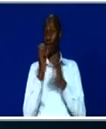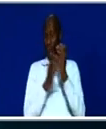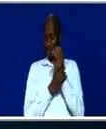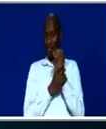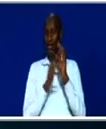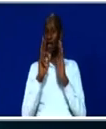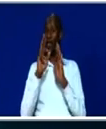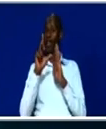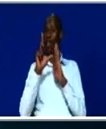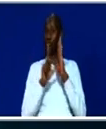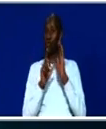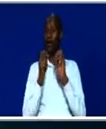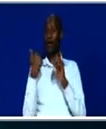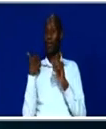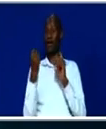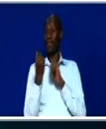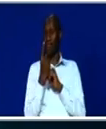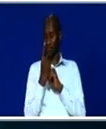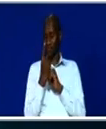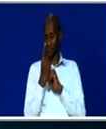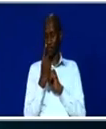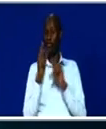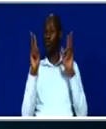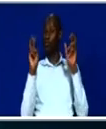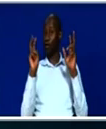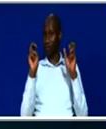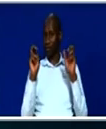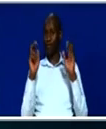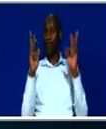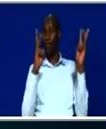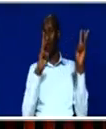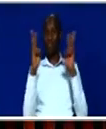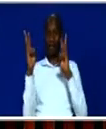Our lesson is number 11 and the topic is weathering.